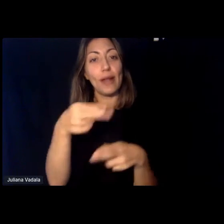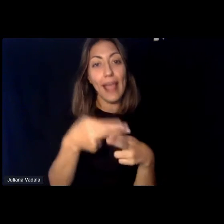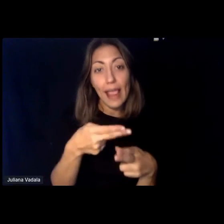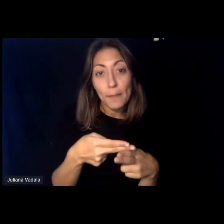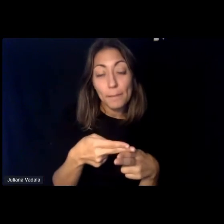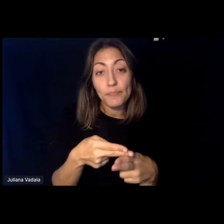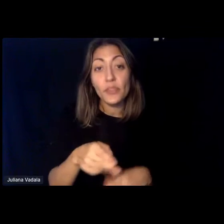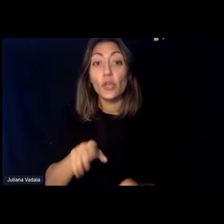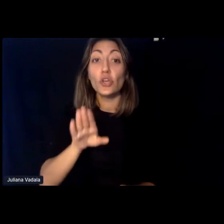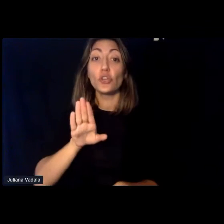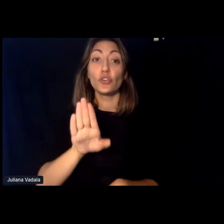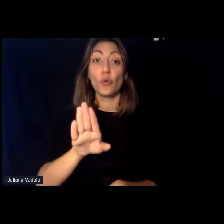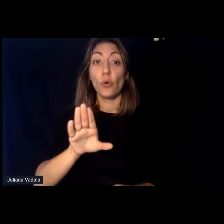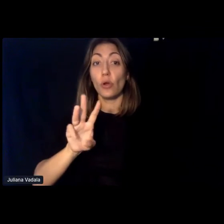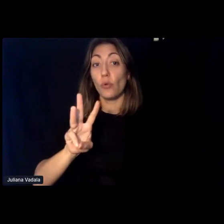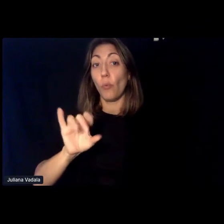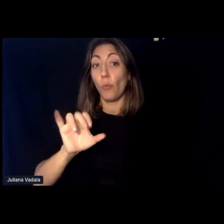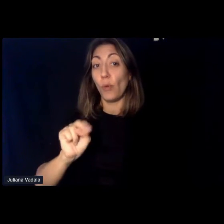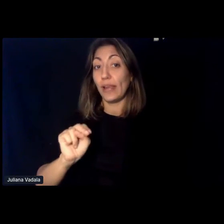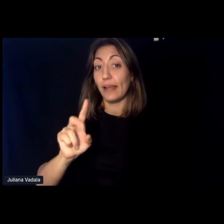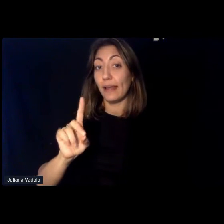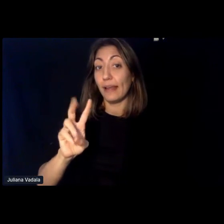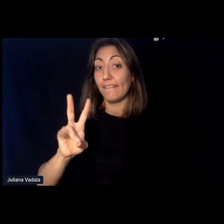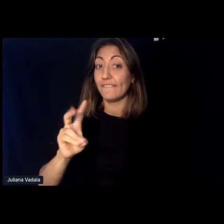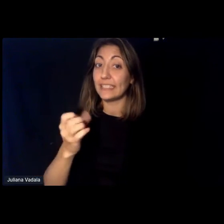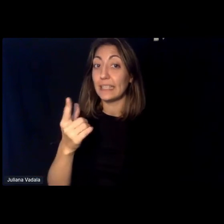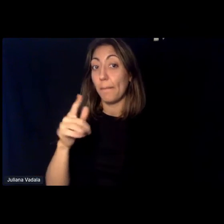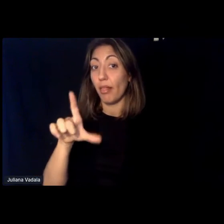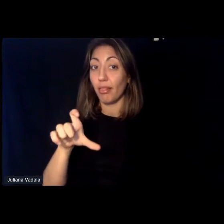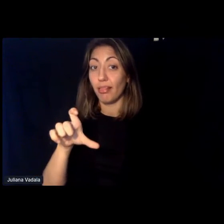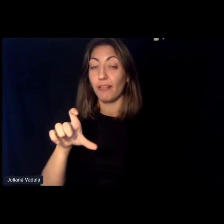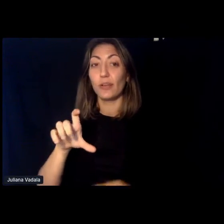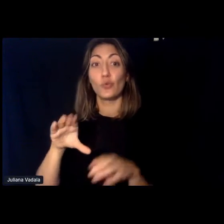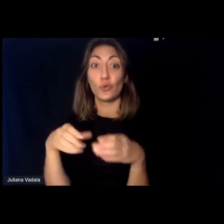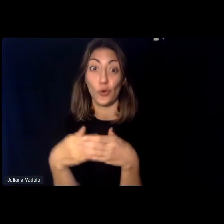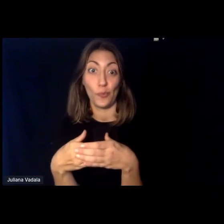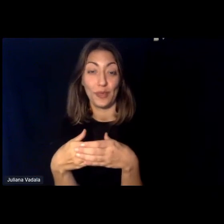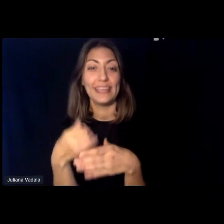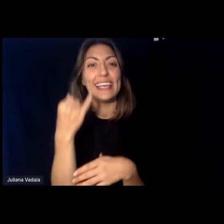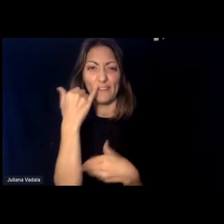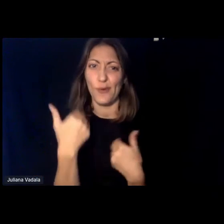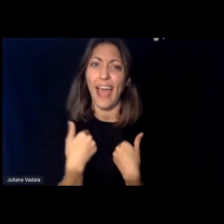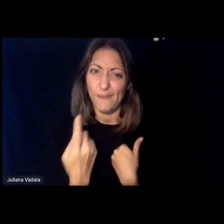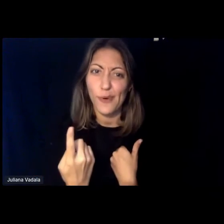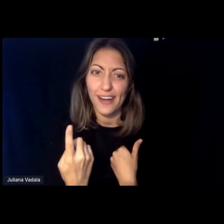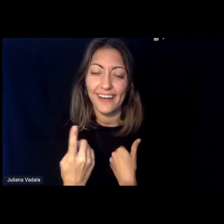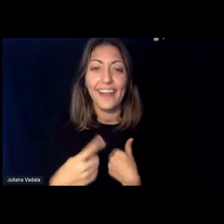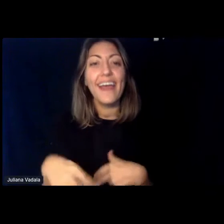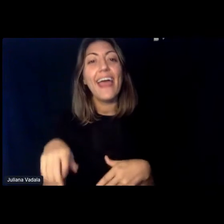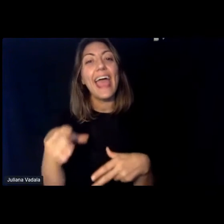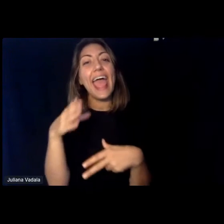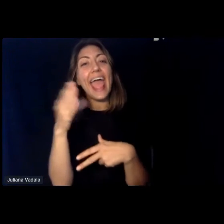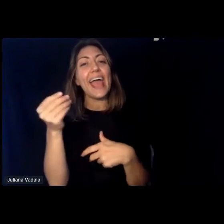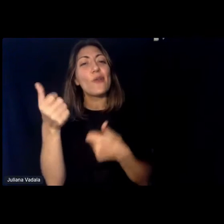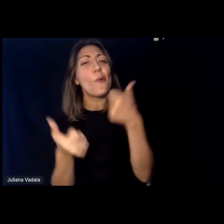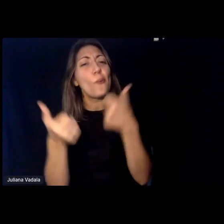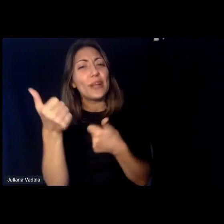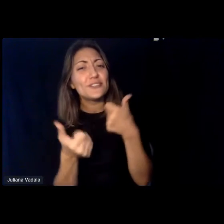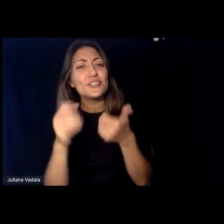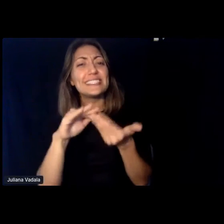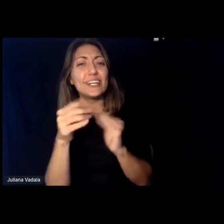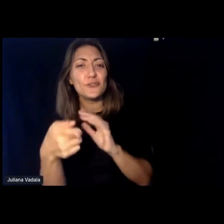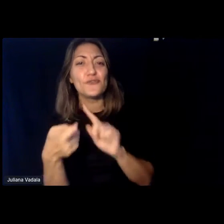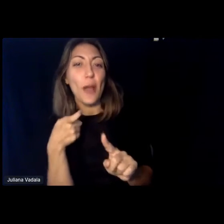state that you're calling in from today. As you can see, we have wonderful ASL interpretation for